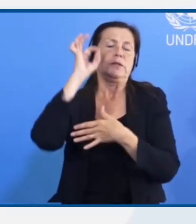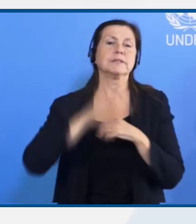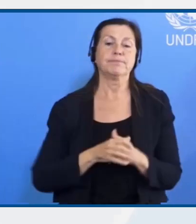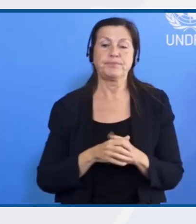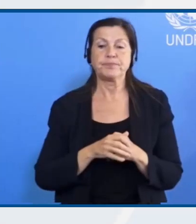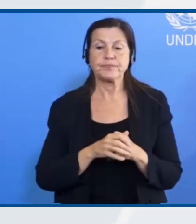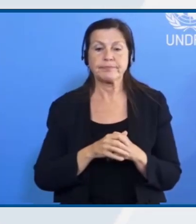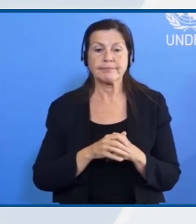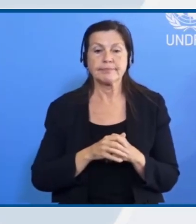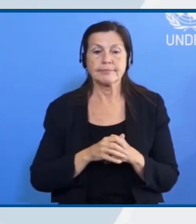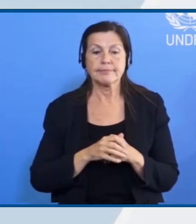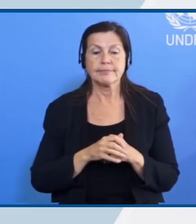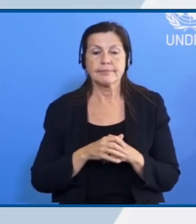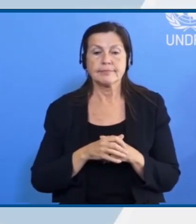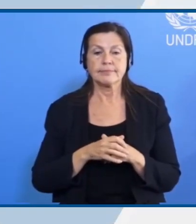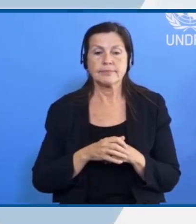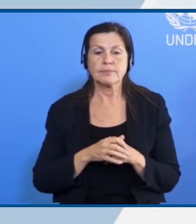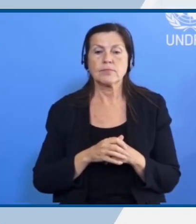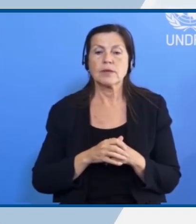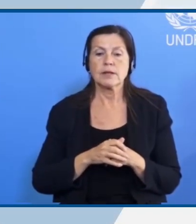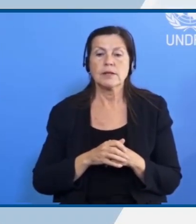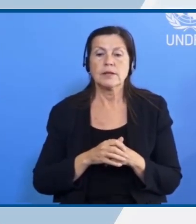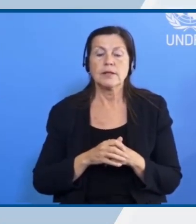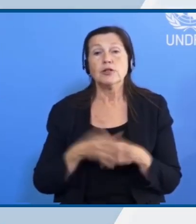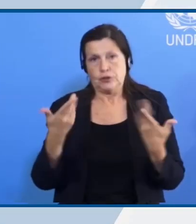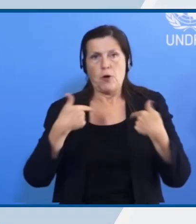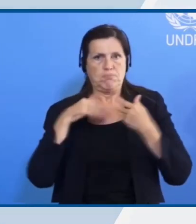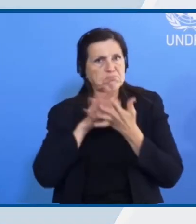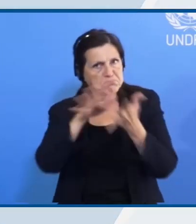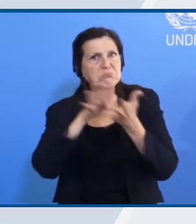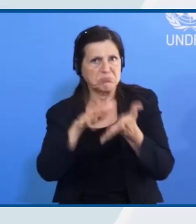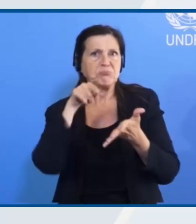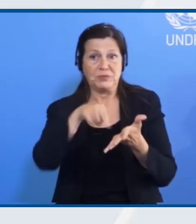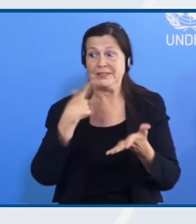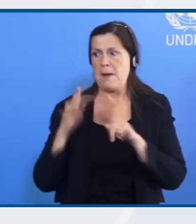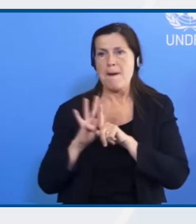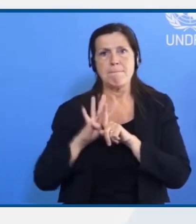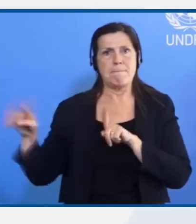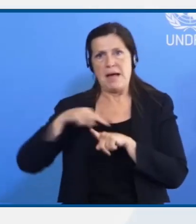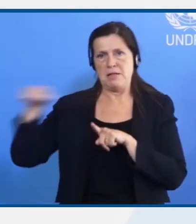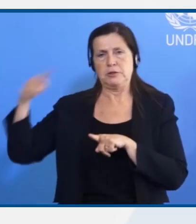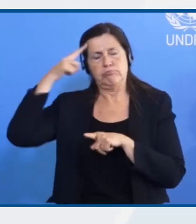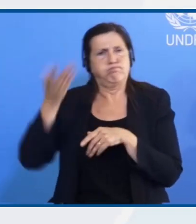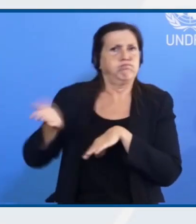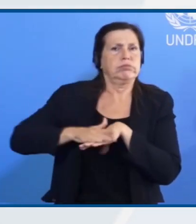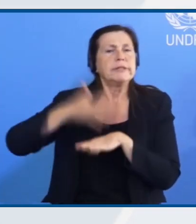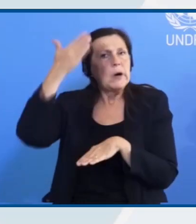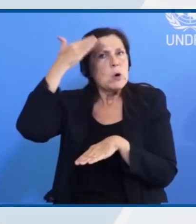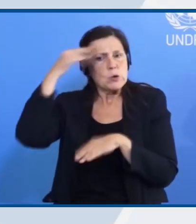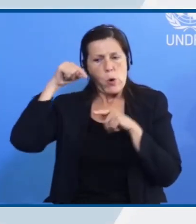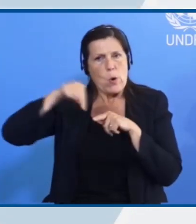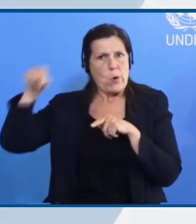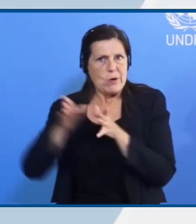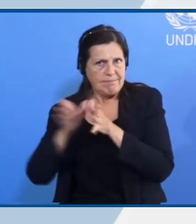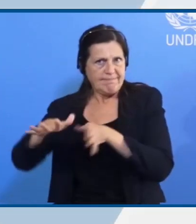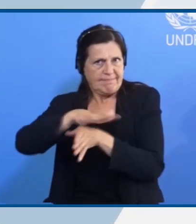Partnership on Sustainable Low Carbon Transport. But as you can see, I'm not alone here. It is actually an honor to be here today with you,